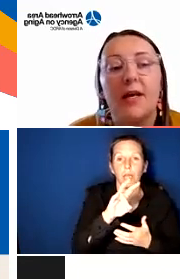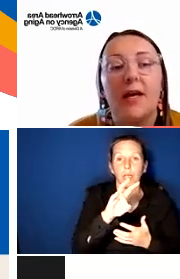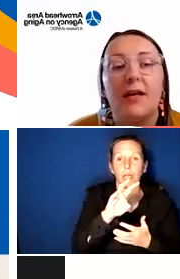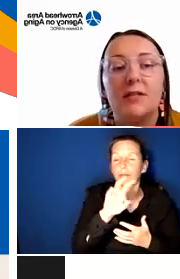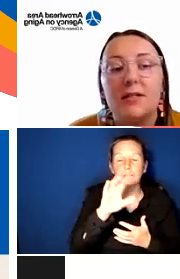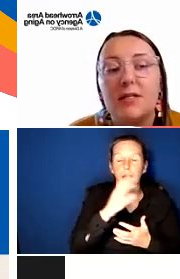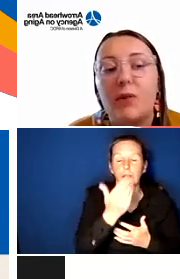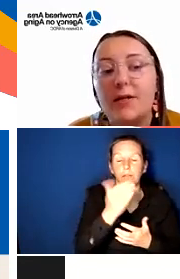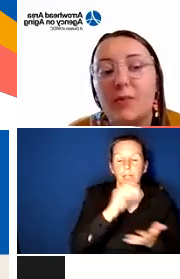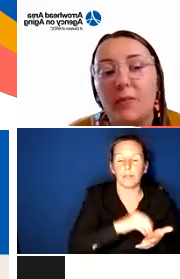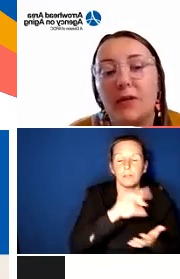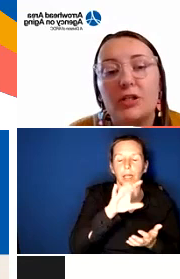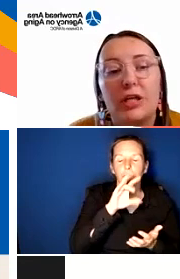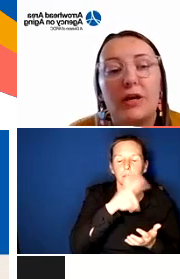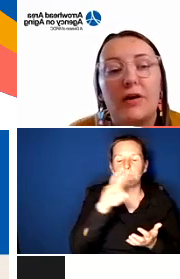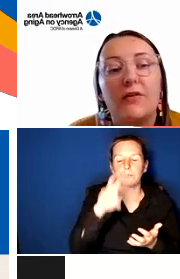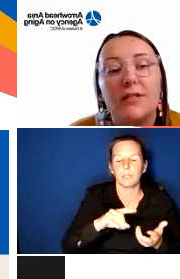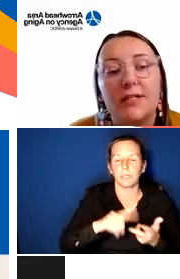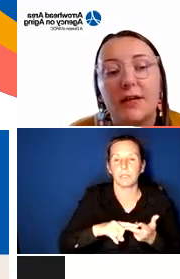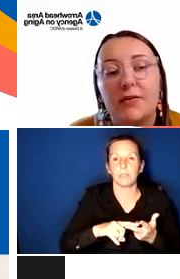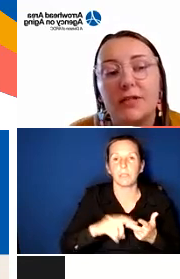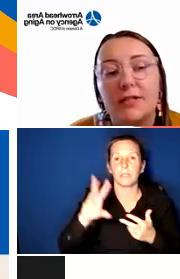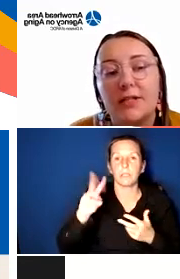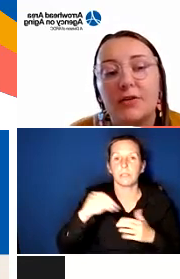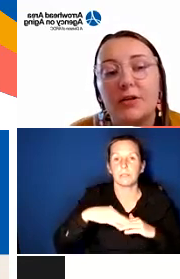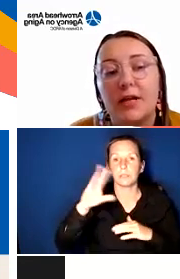15,877, a 60 plus population of